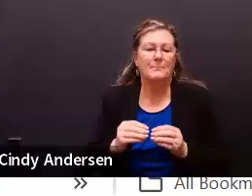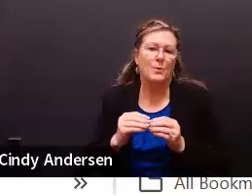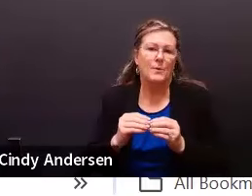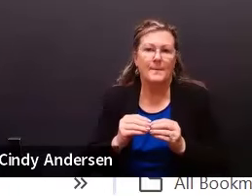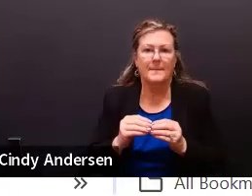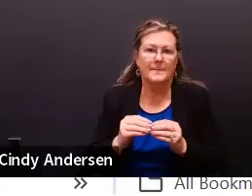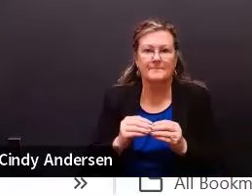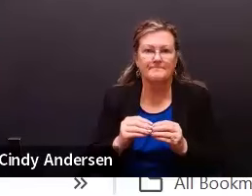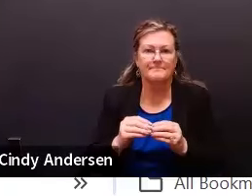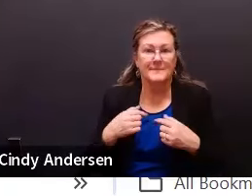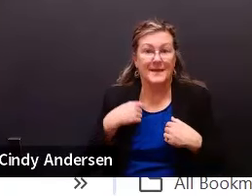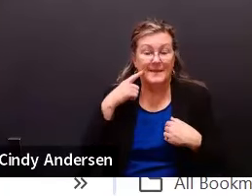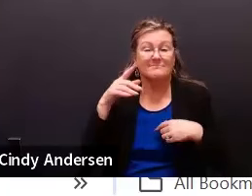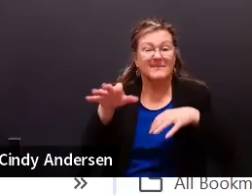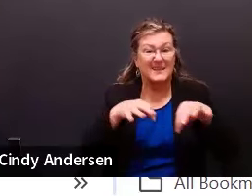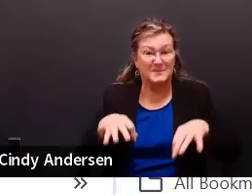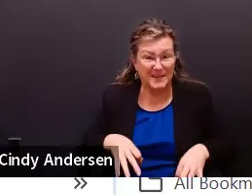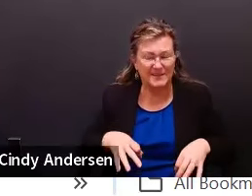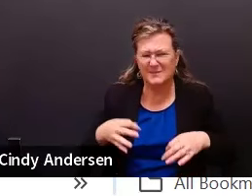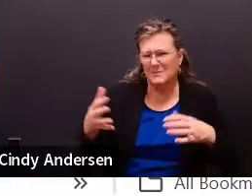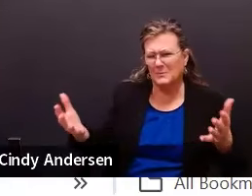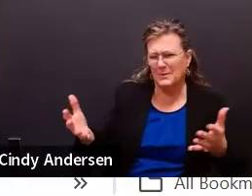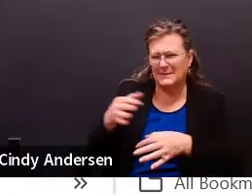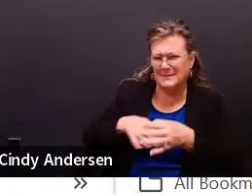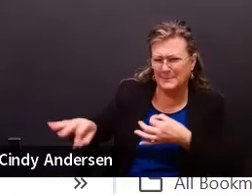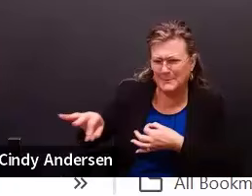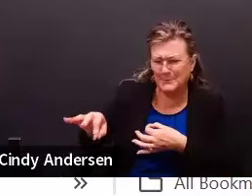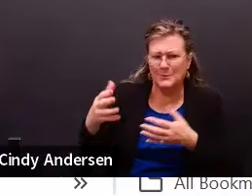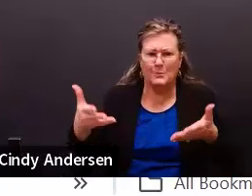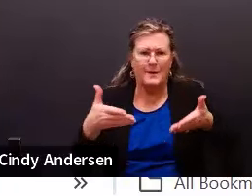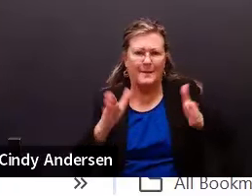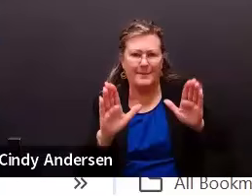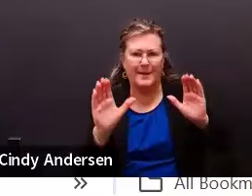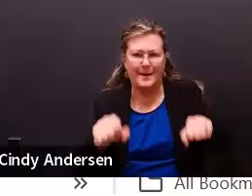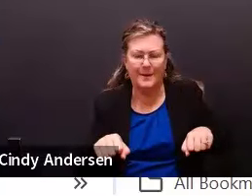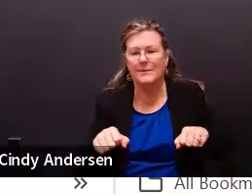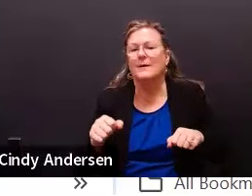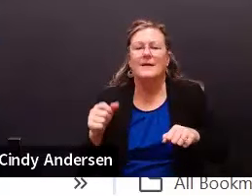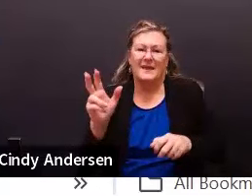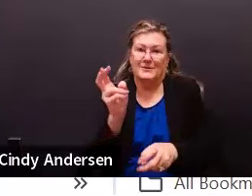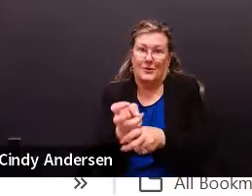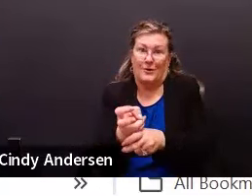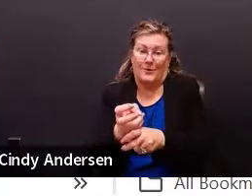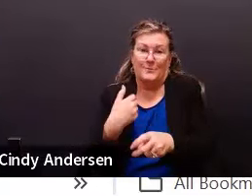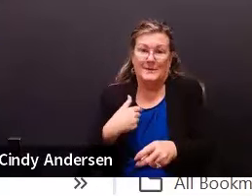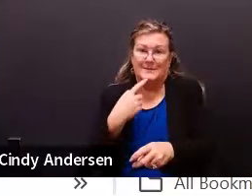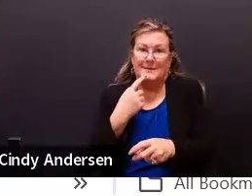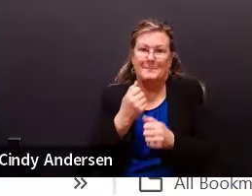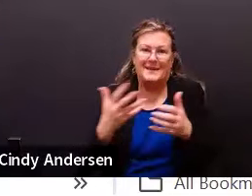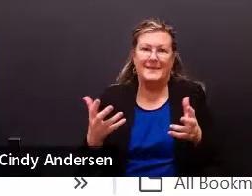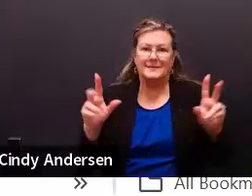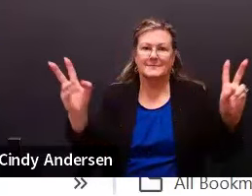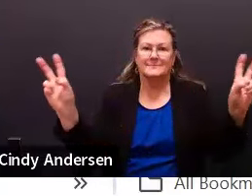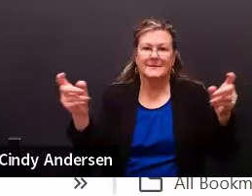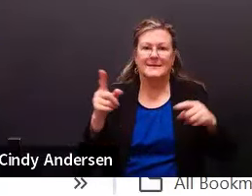more I think explanation of what is a substitution and what is allowable. And that's one of those hard hard things where we say a lot in special ed, like it